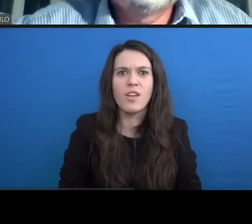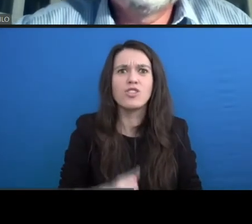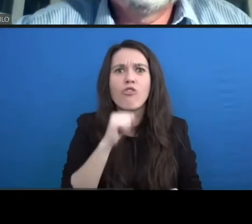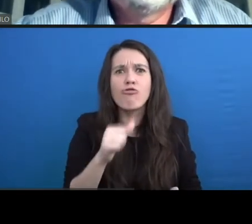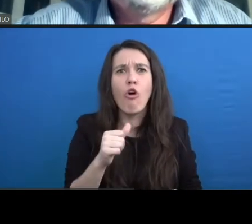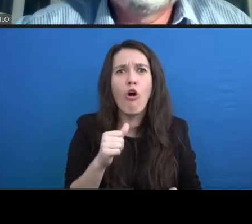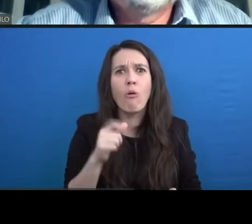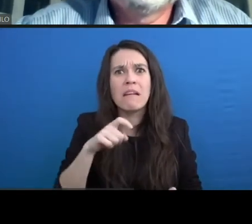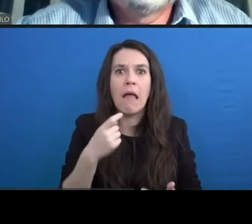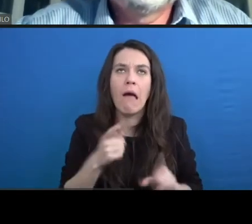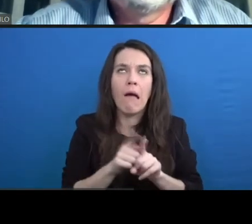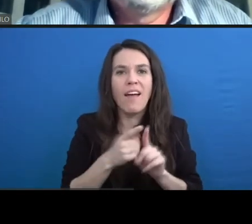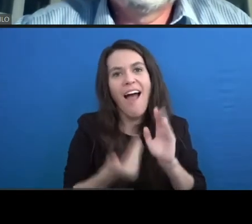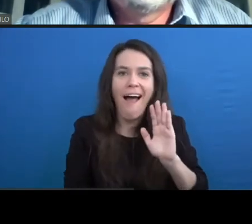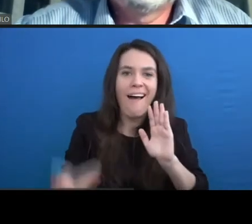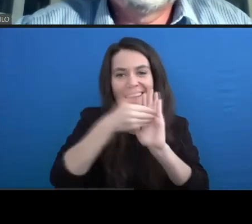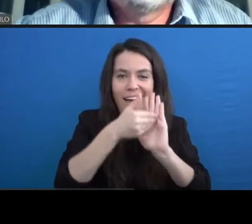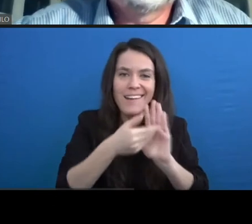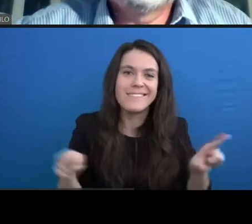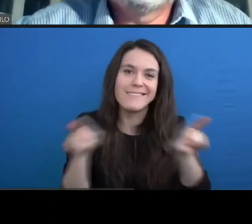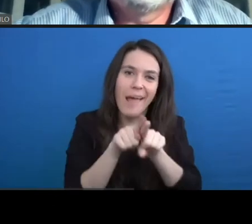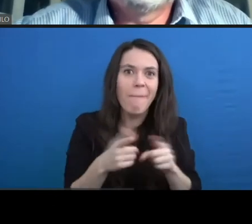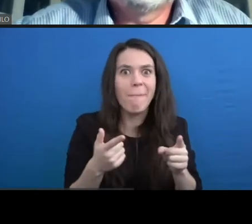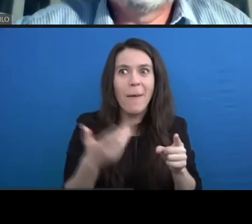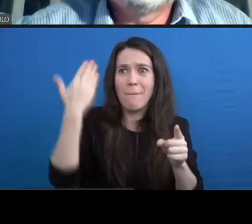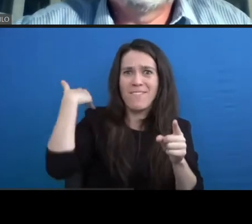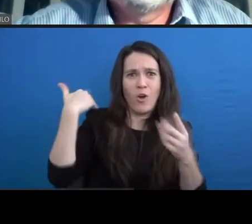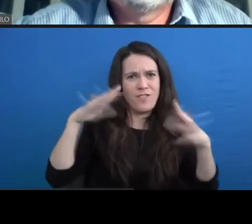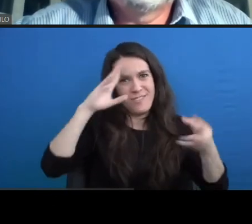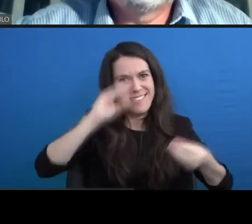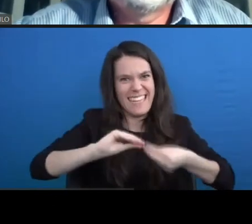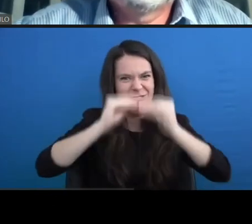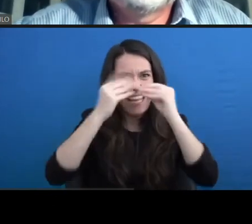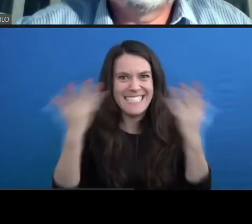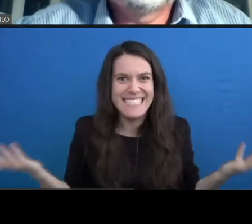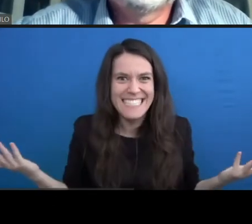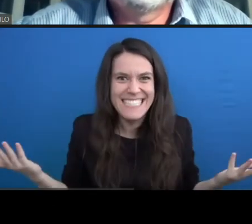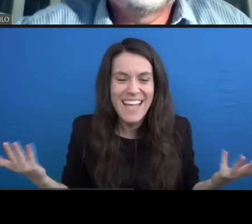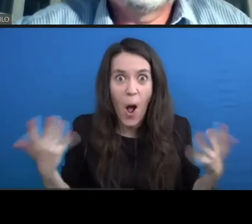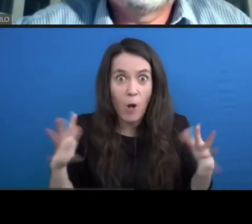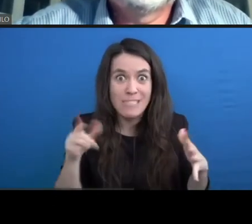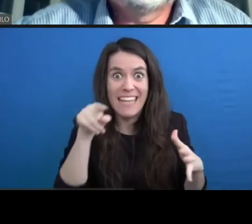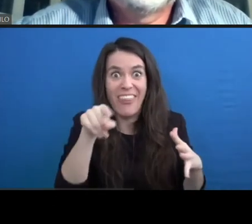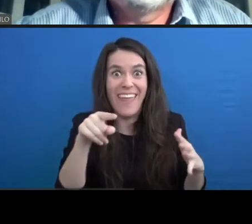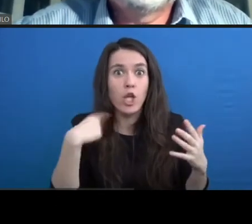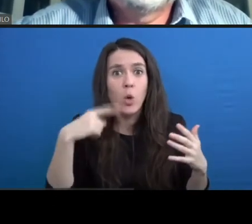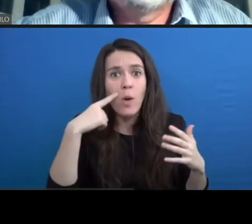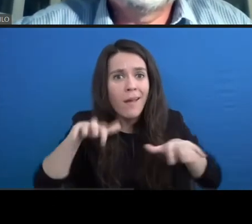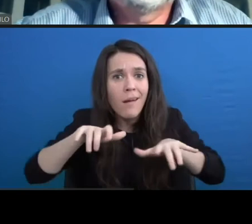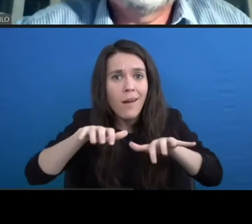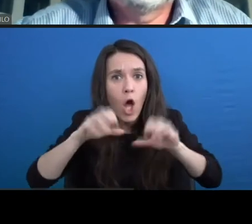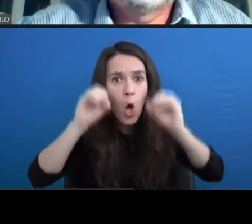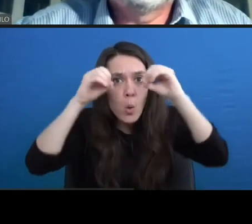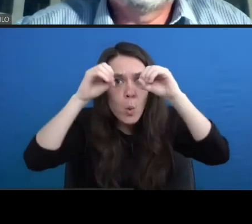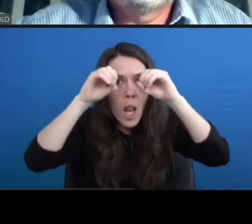The accessibility standards are everywhere. You know, they are available on Google. If you type accessibility